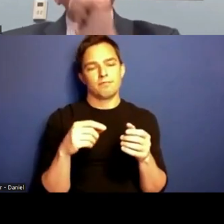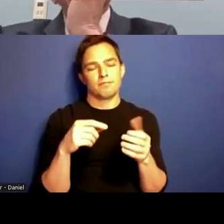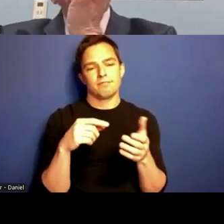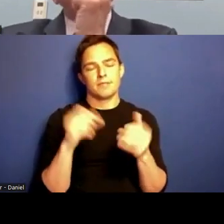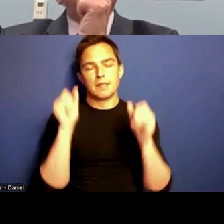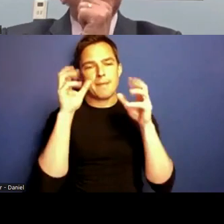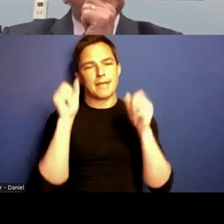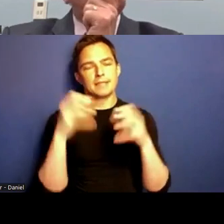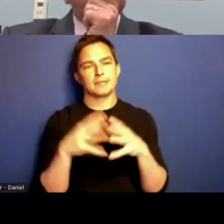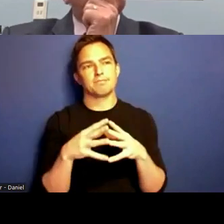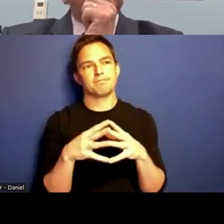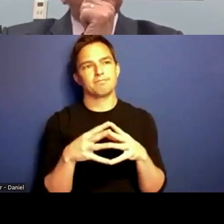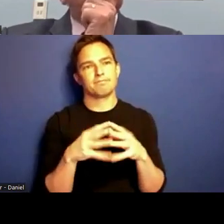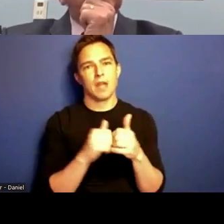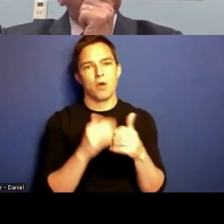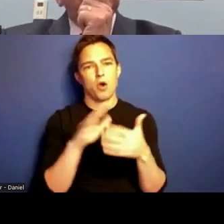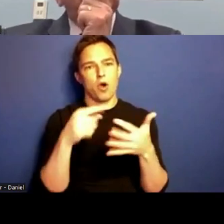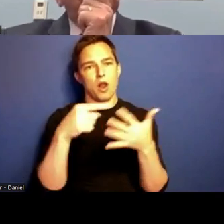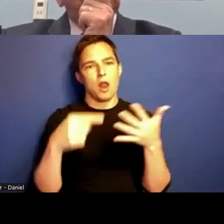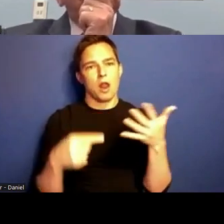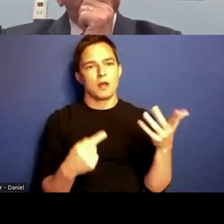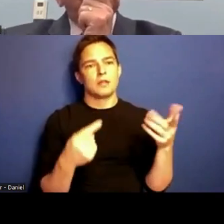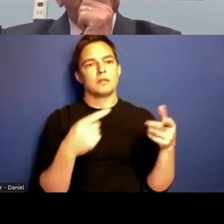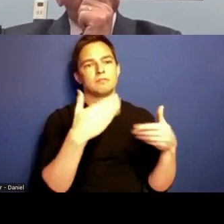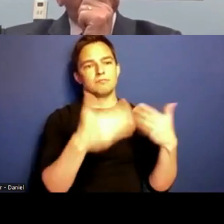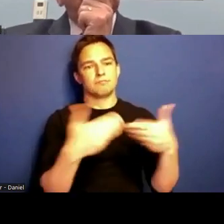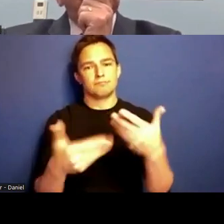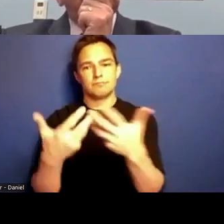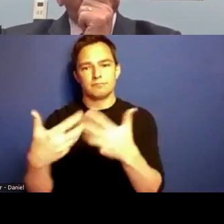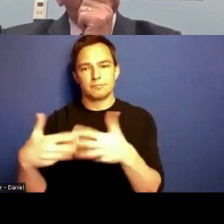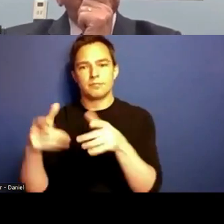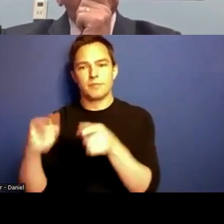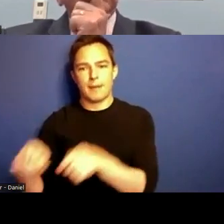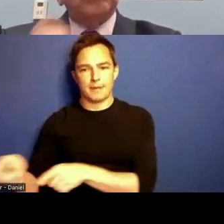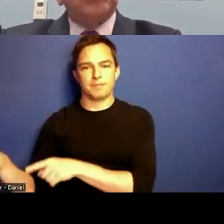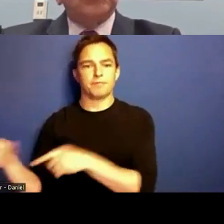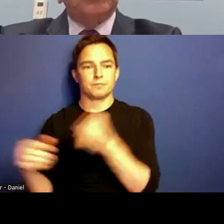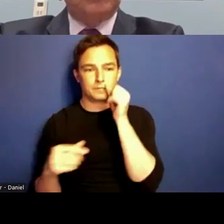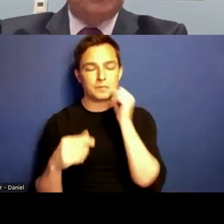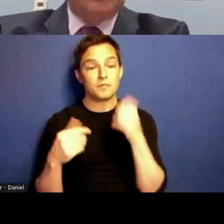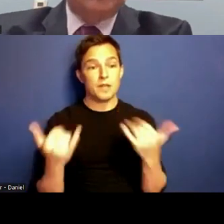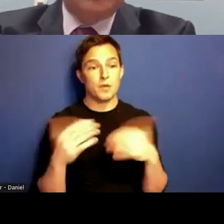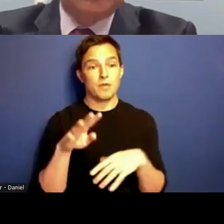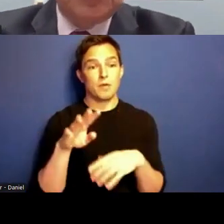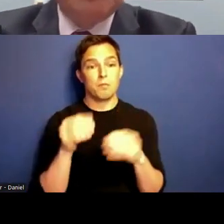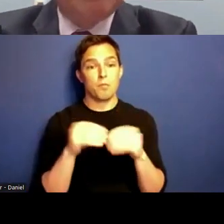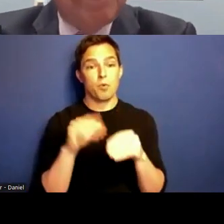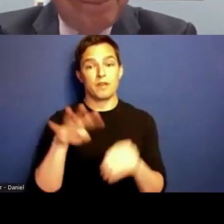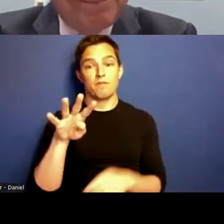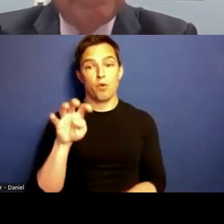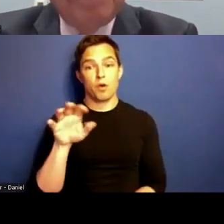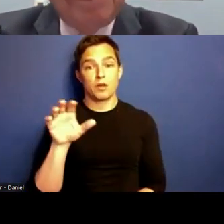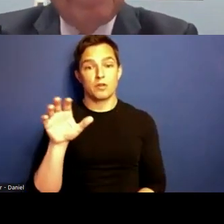me how all of this came to happen. Right now, we have over 403 centers for independent